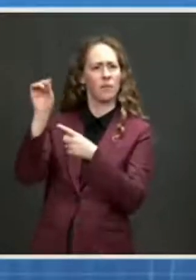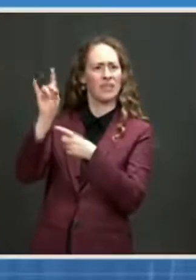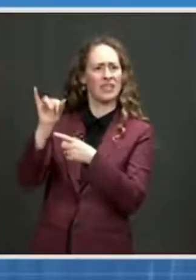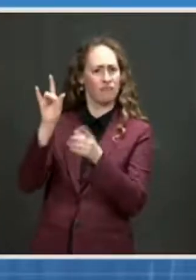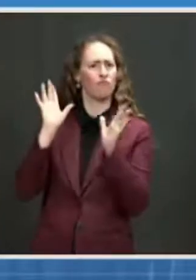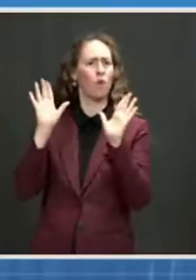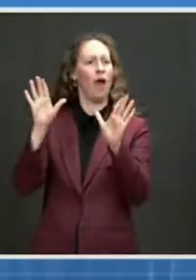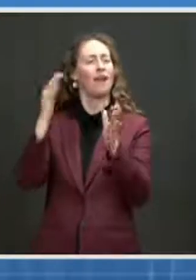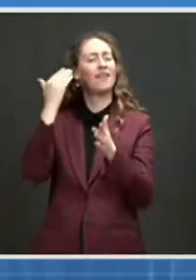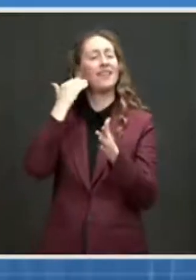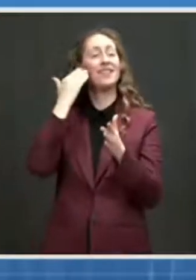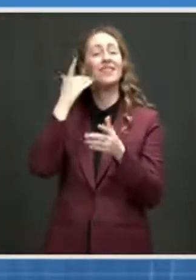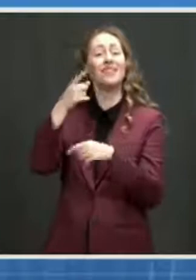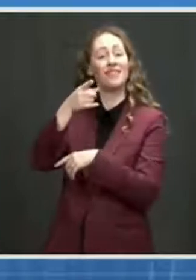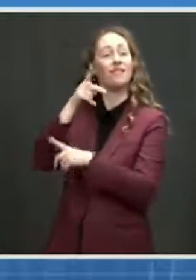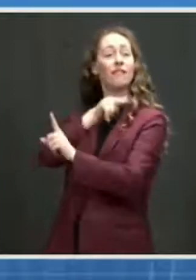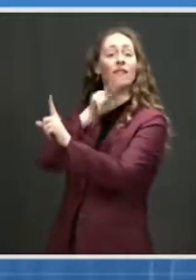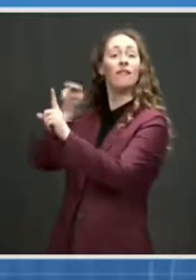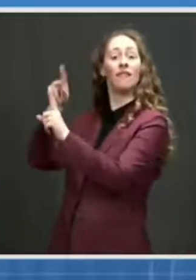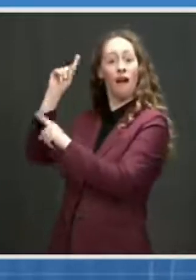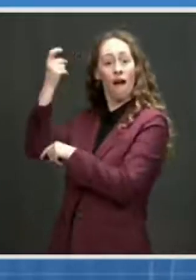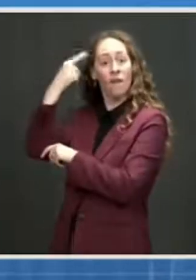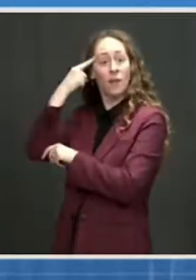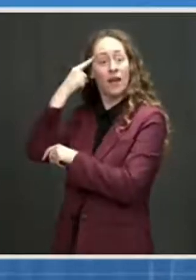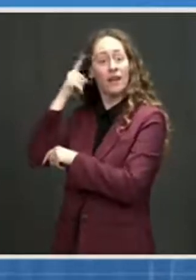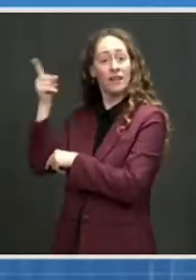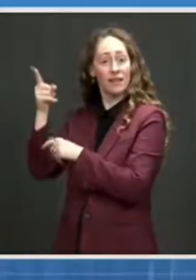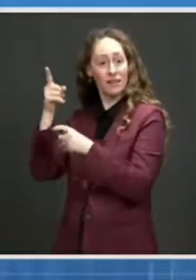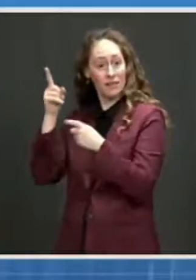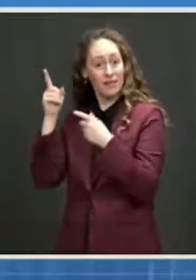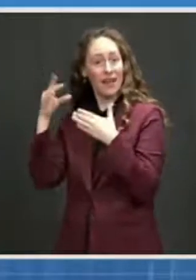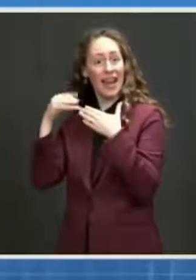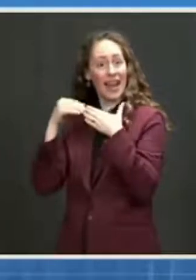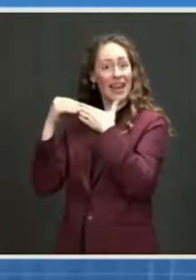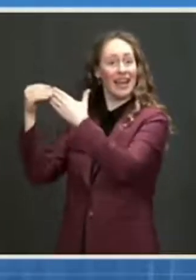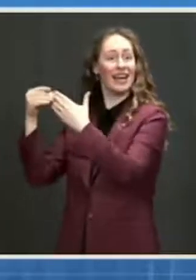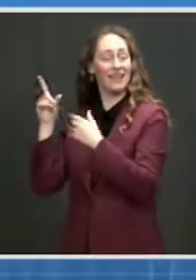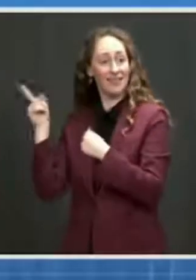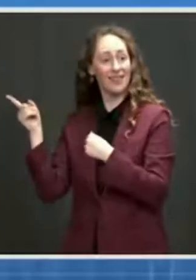being led by the American people and by constituents all around the country.